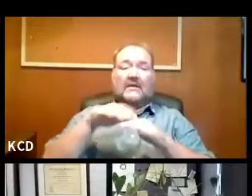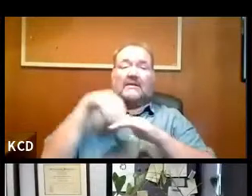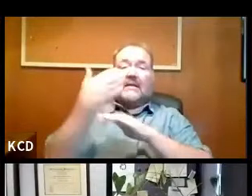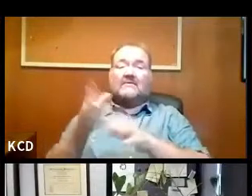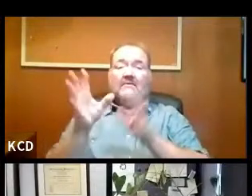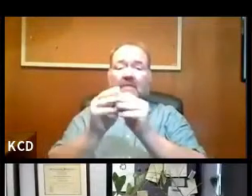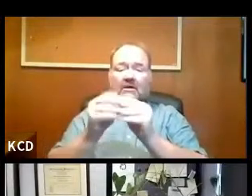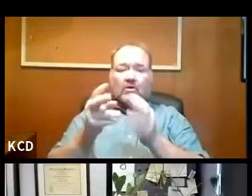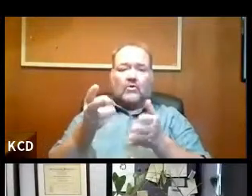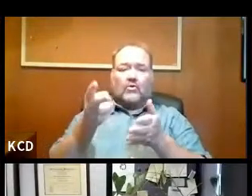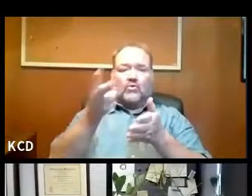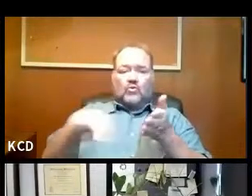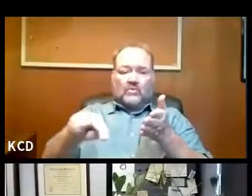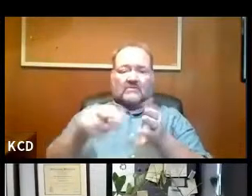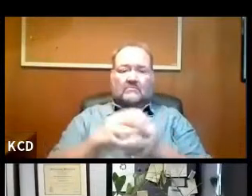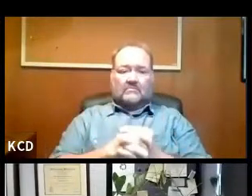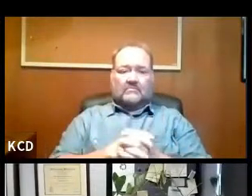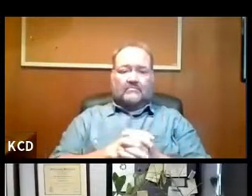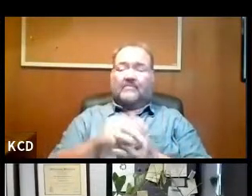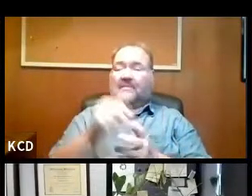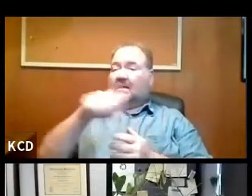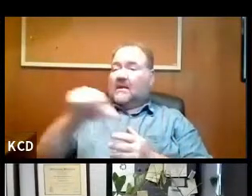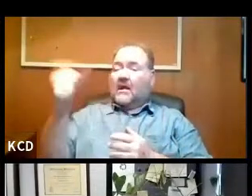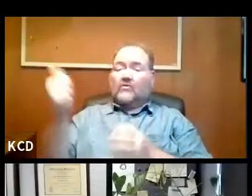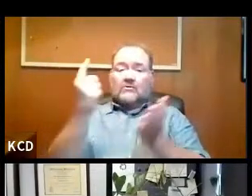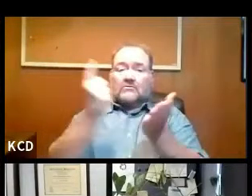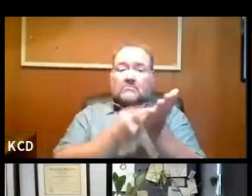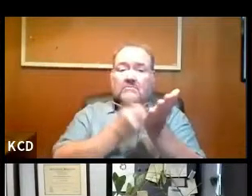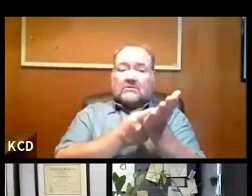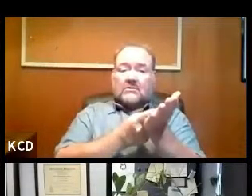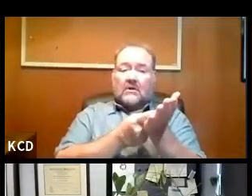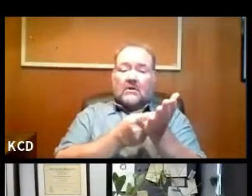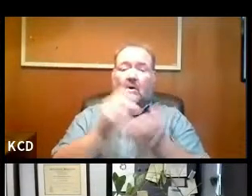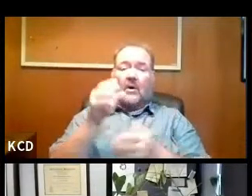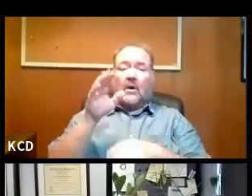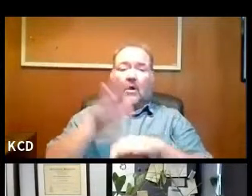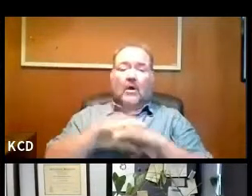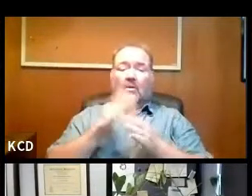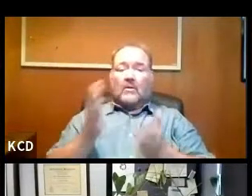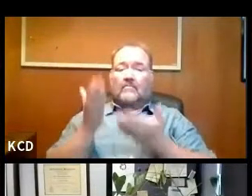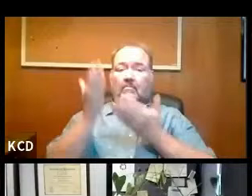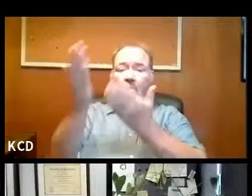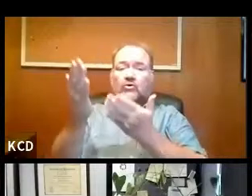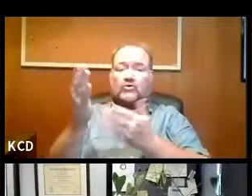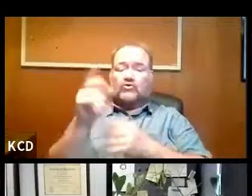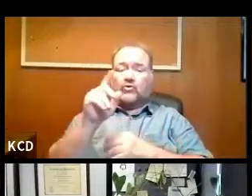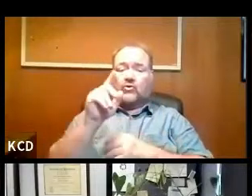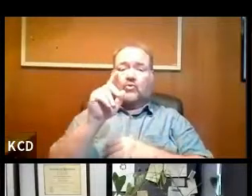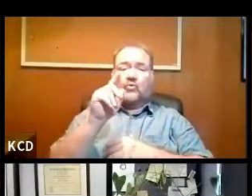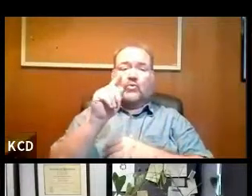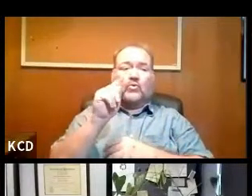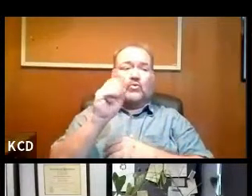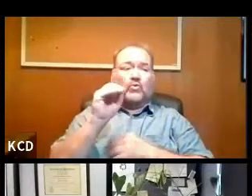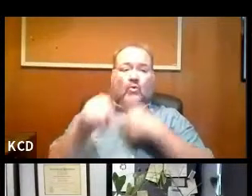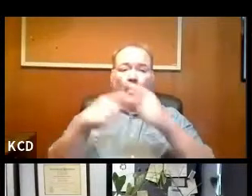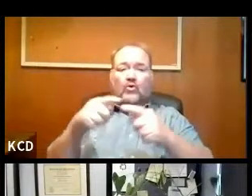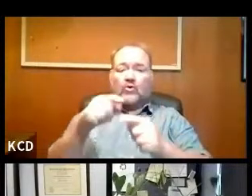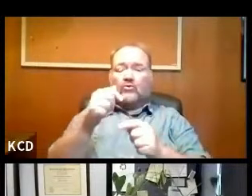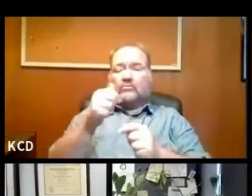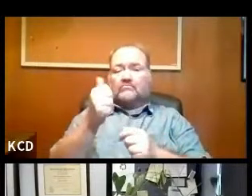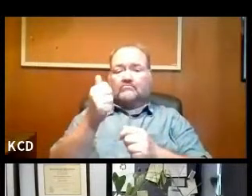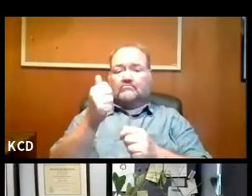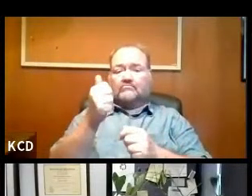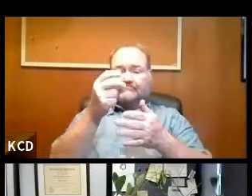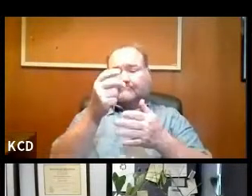be 2 weeks down the line. Any other discussion on the motion to go to every other week